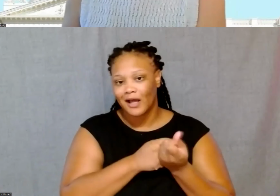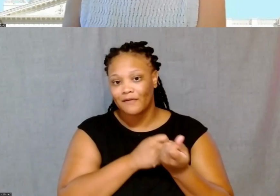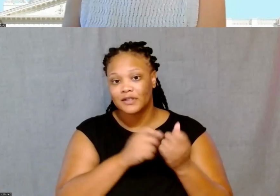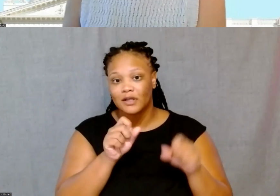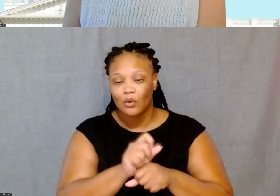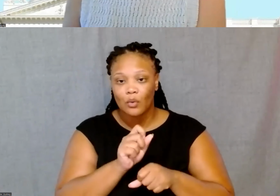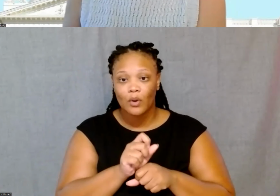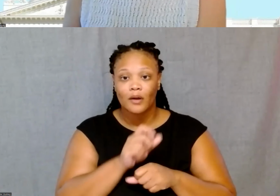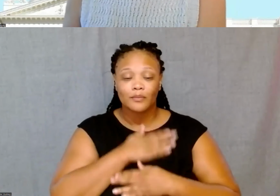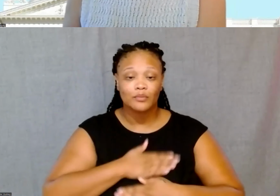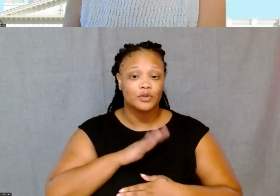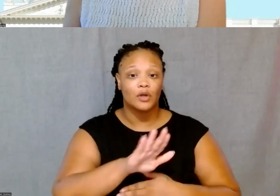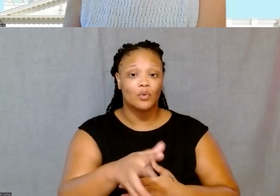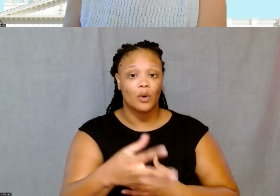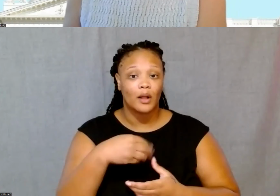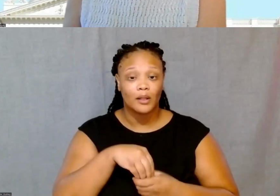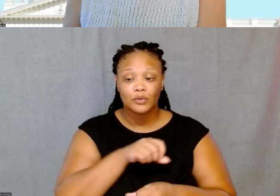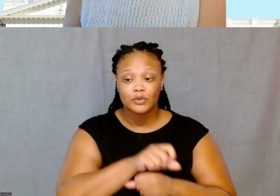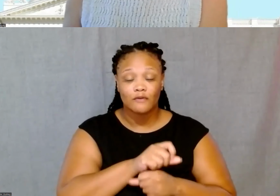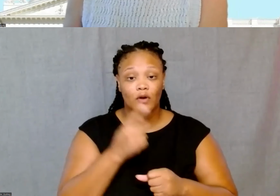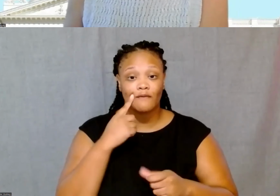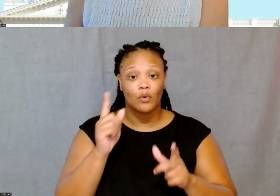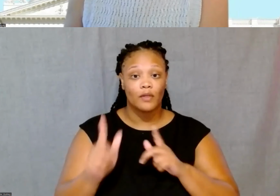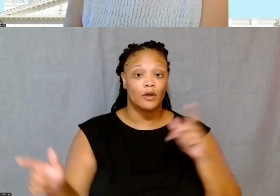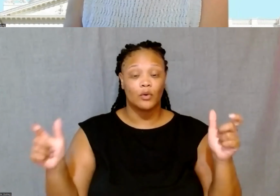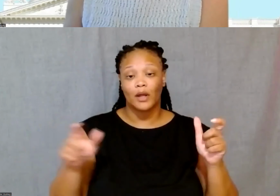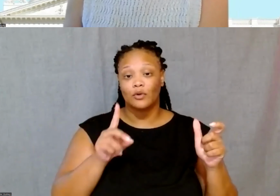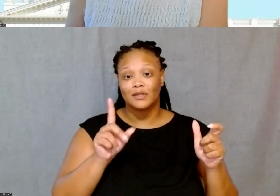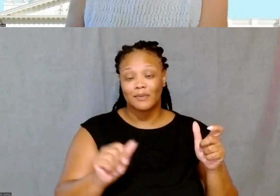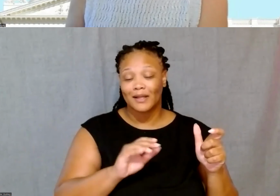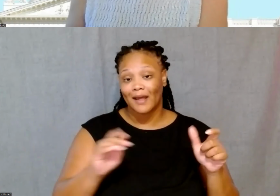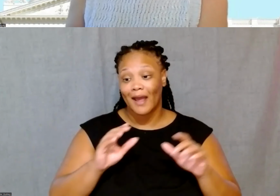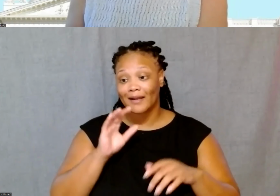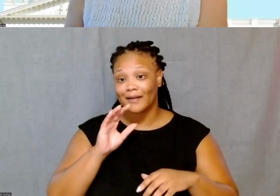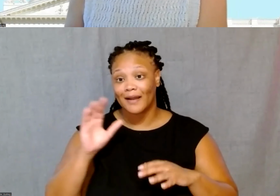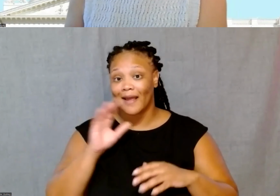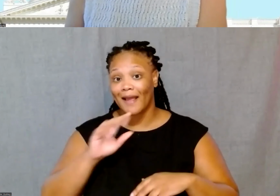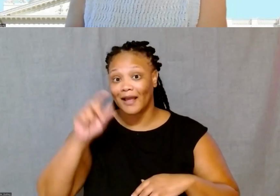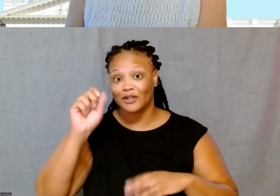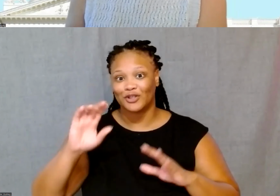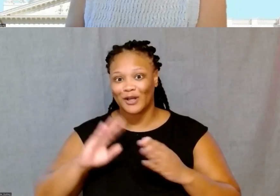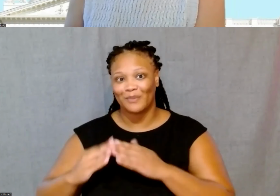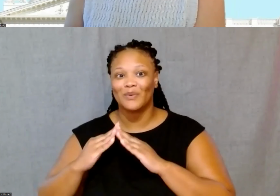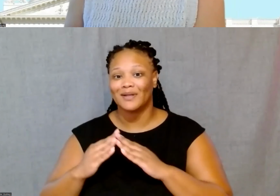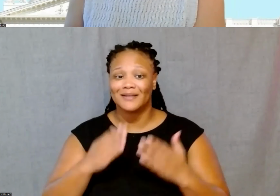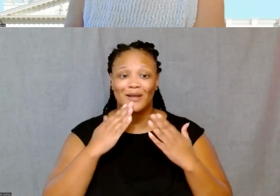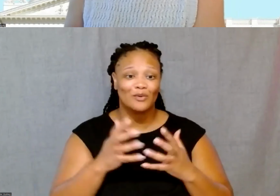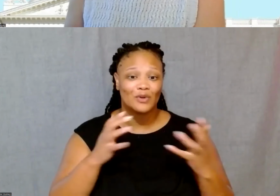inclusive work and partnerships with the greater disability and aging communities. Thank you so much, Sherry.